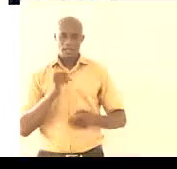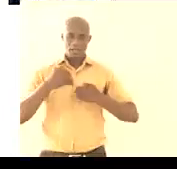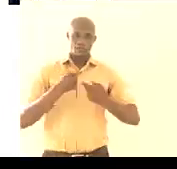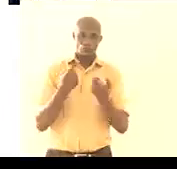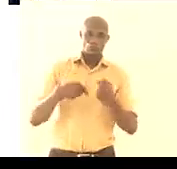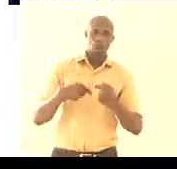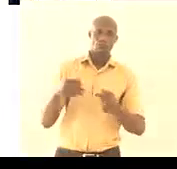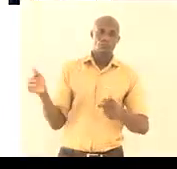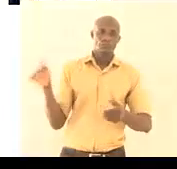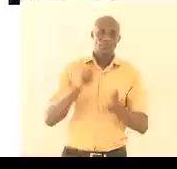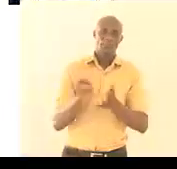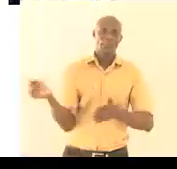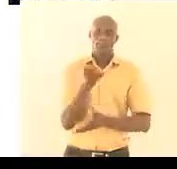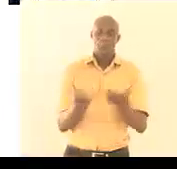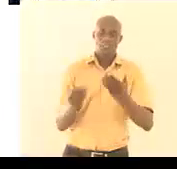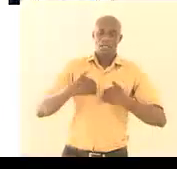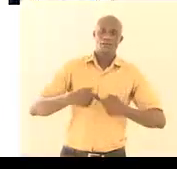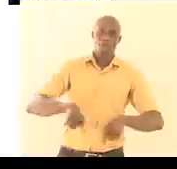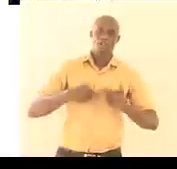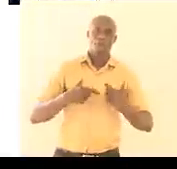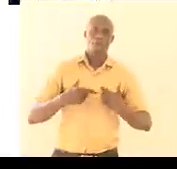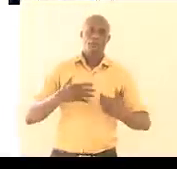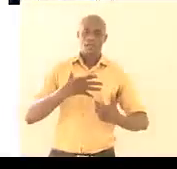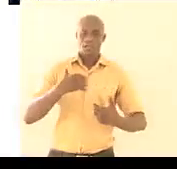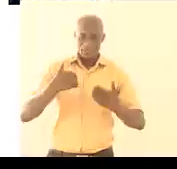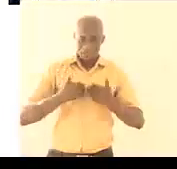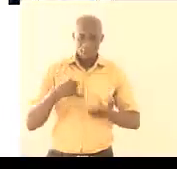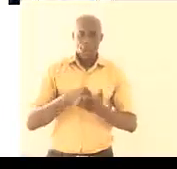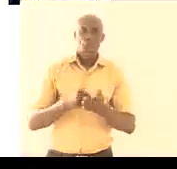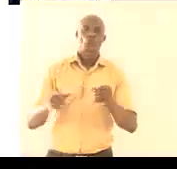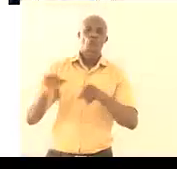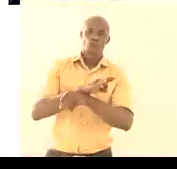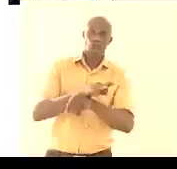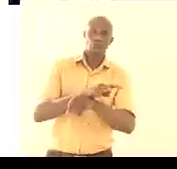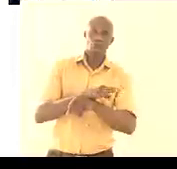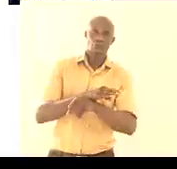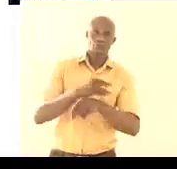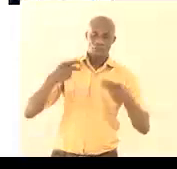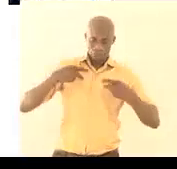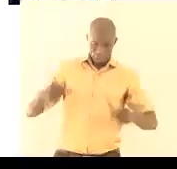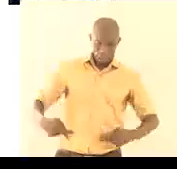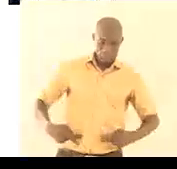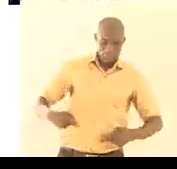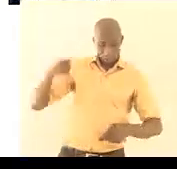life and have it more abundantly. Physical,